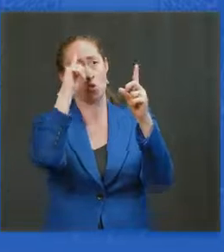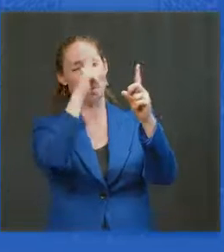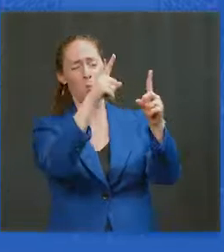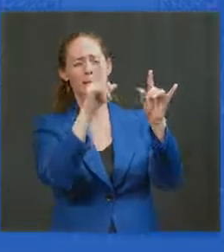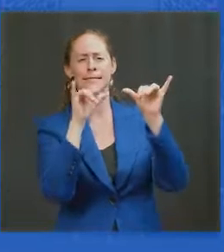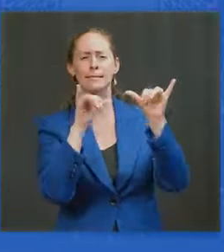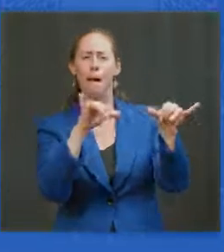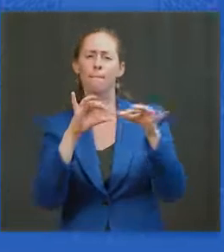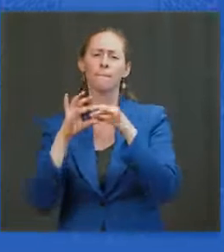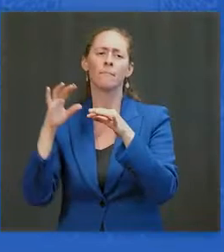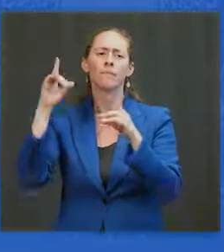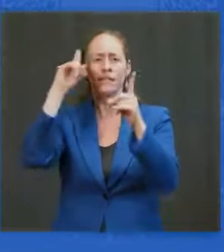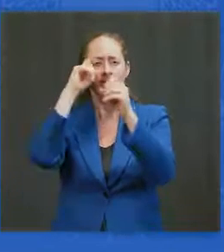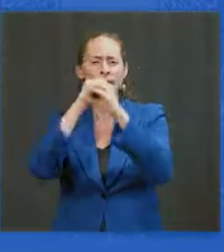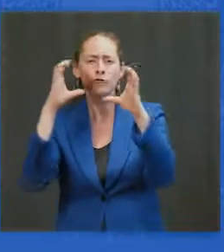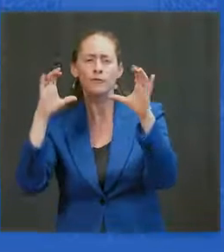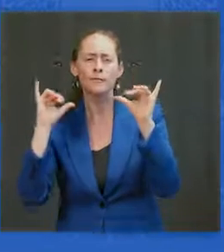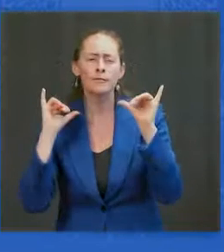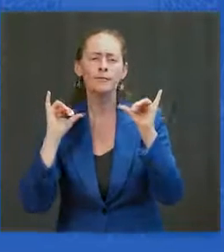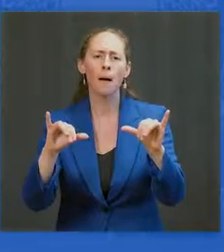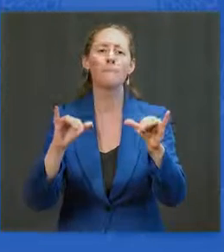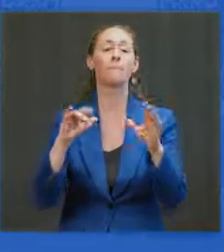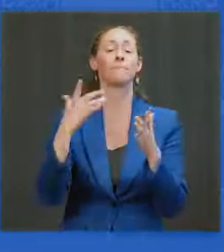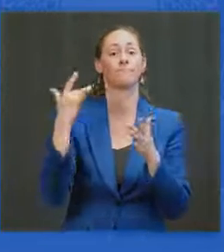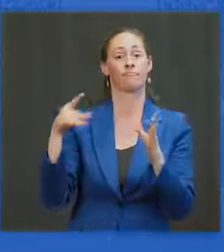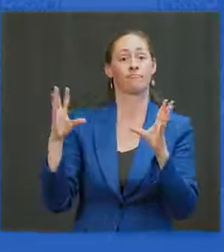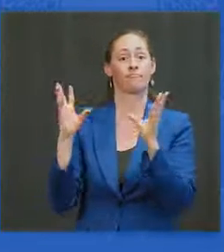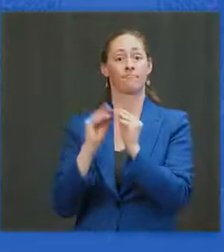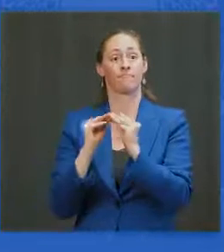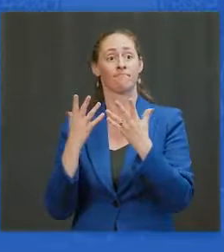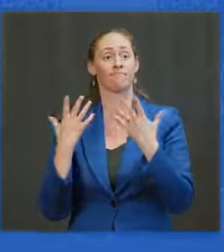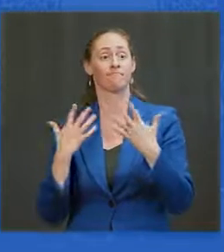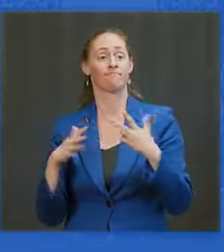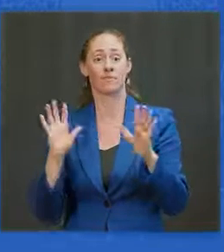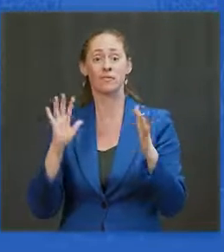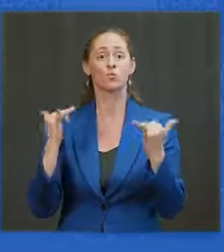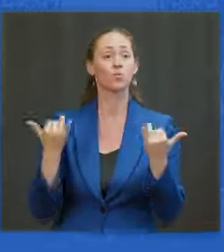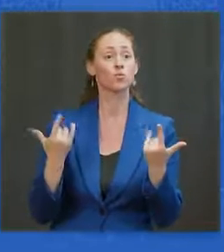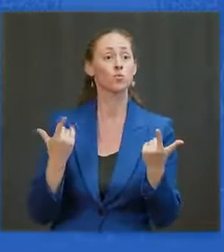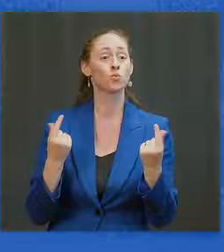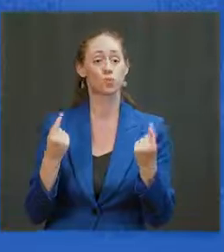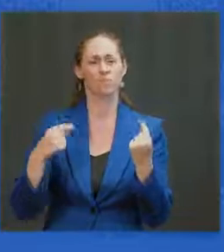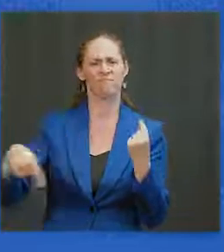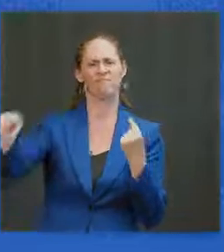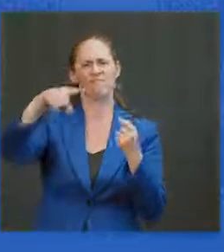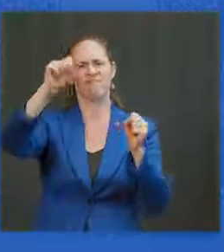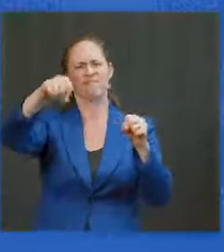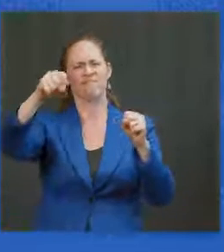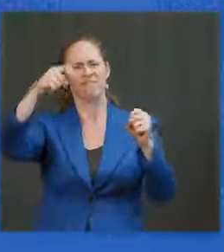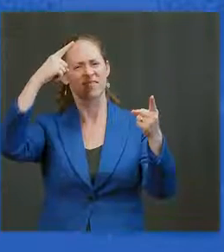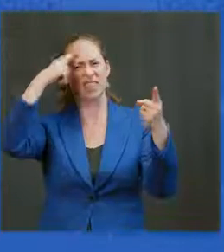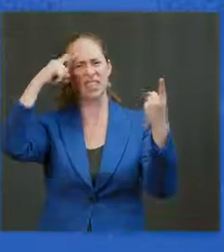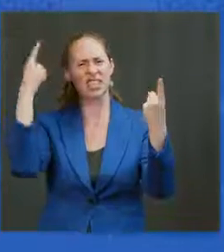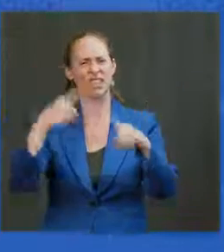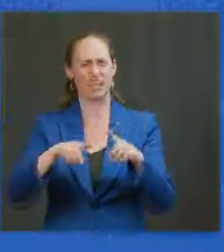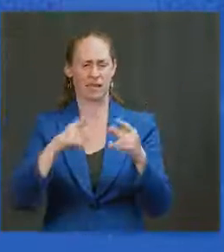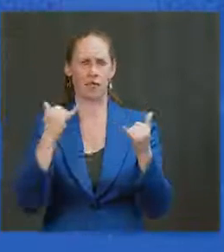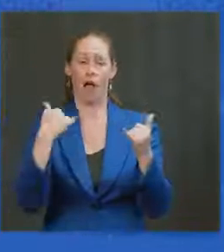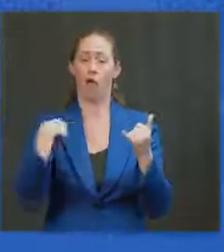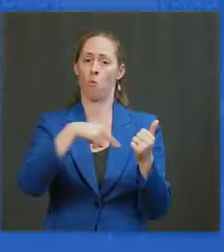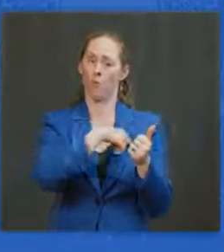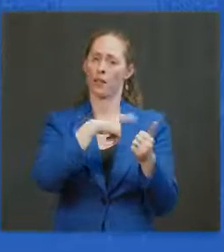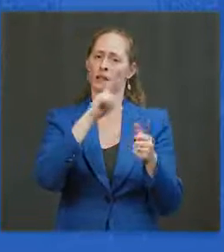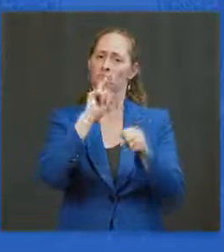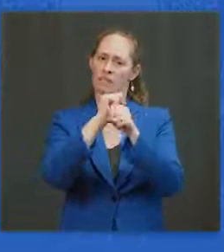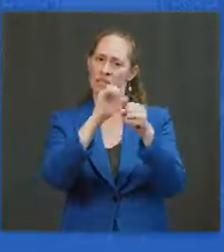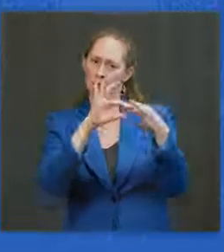the conversation today by a clear statement on all of our parts. We are going to stay united, locked at the